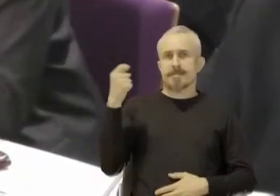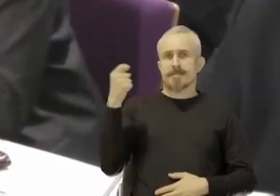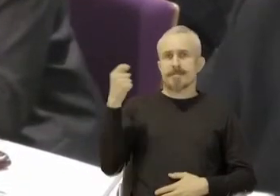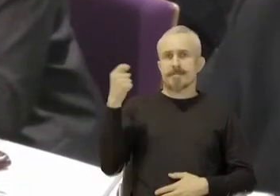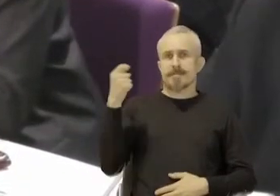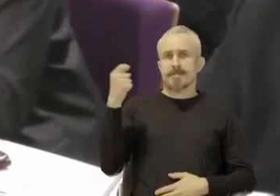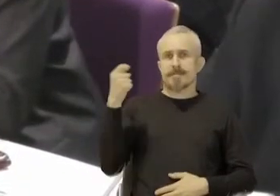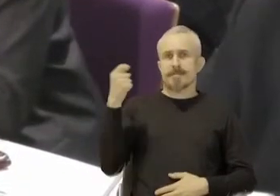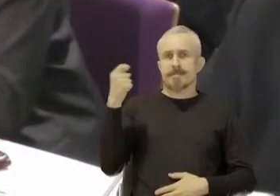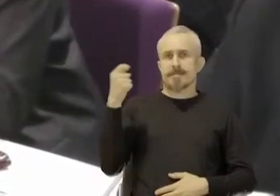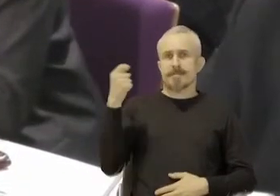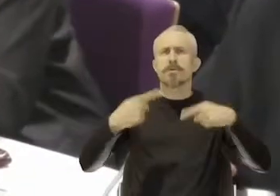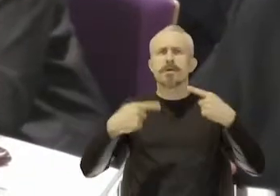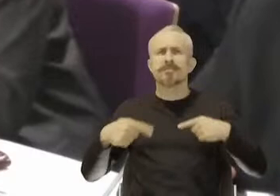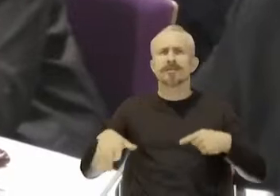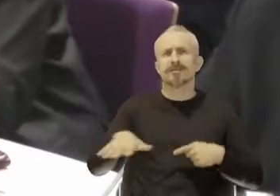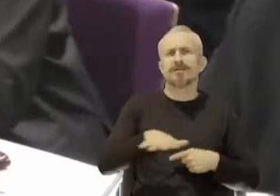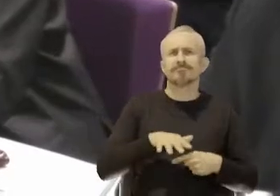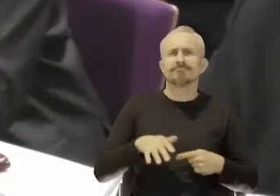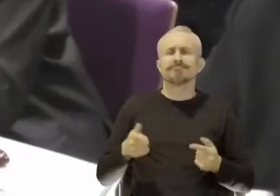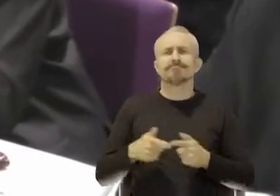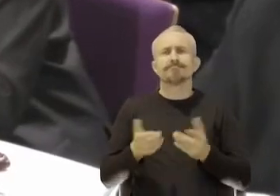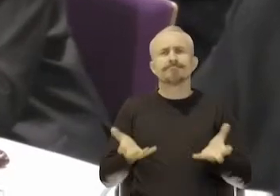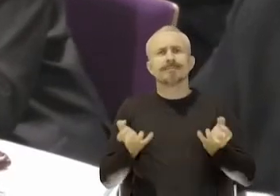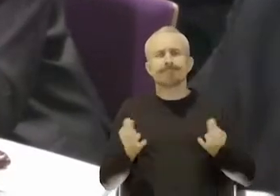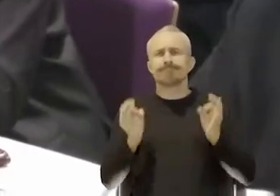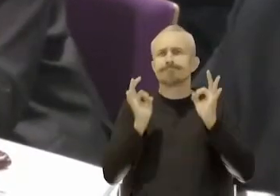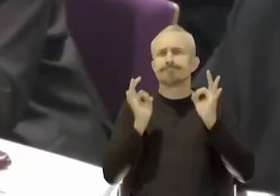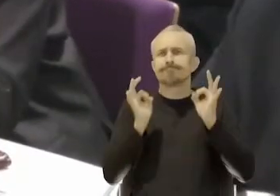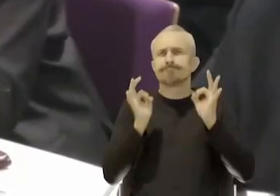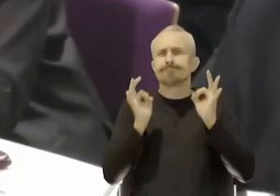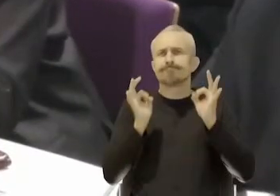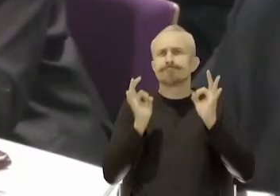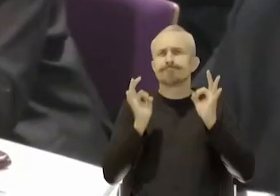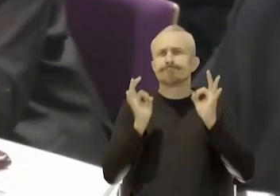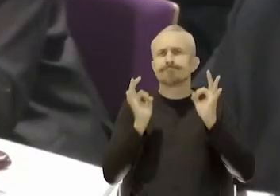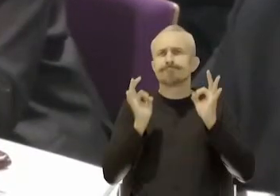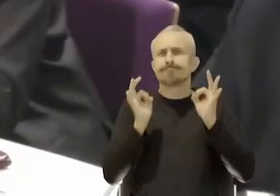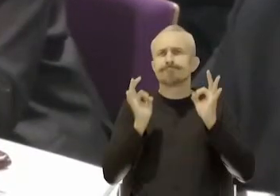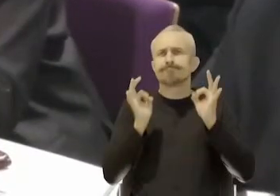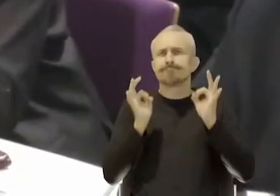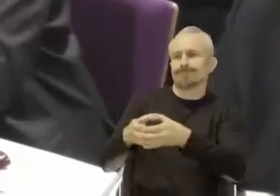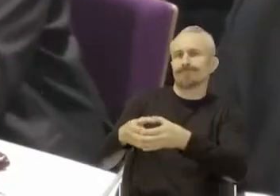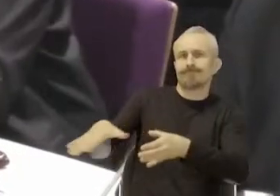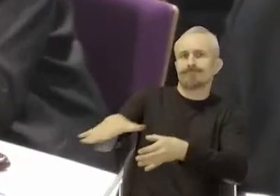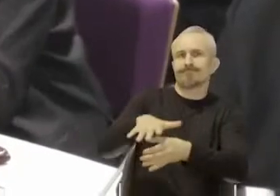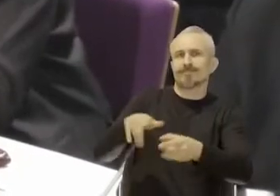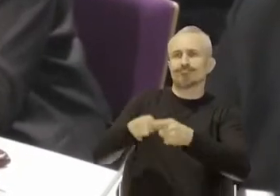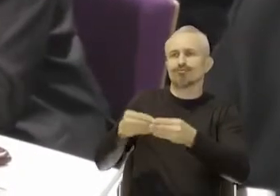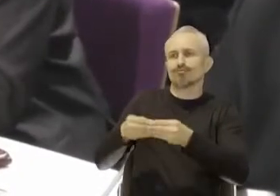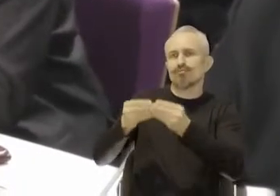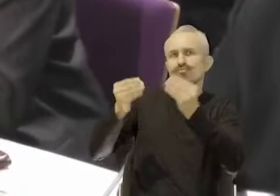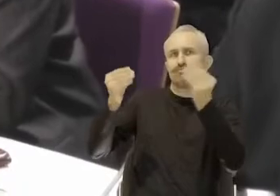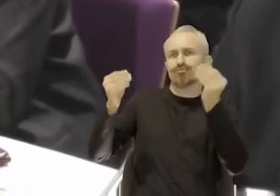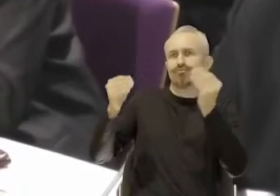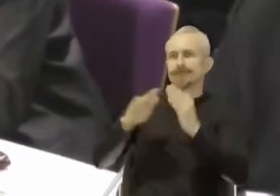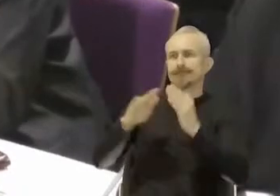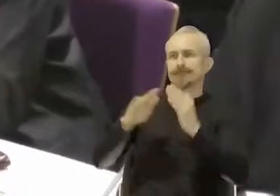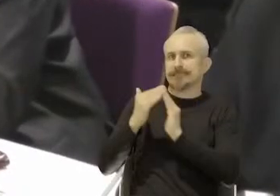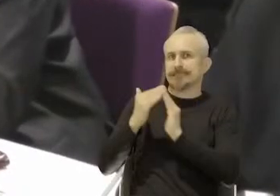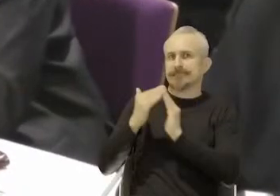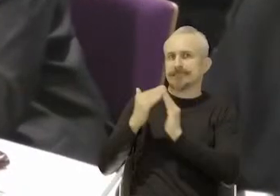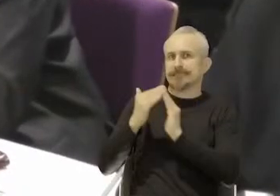of Urban Development within the Ministry of Lands, which I am heading. The function of this department is to provide